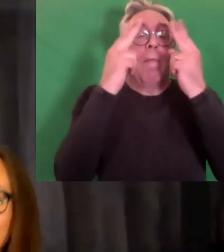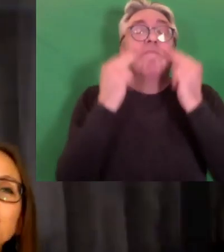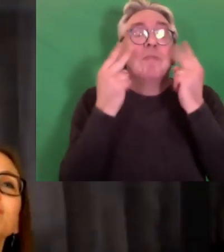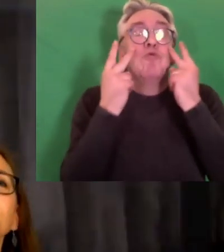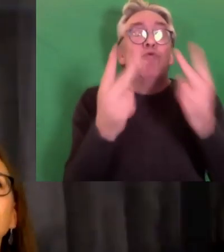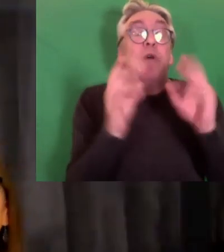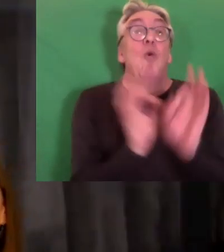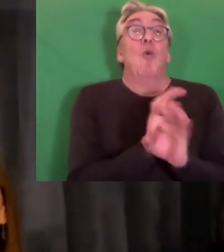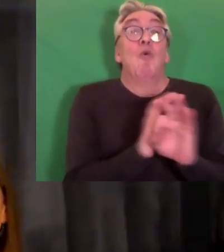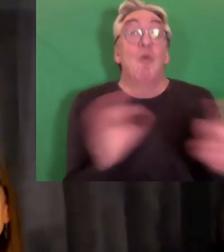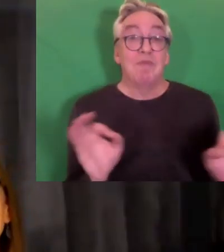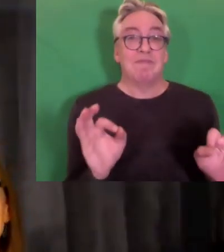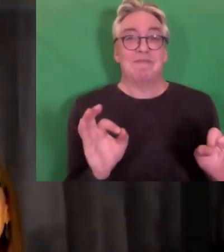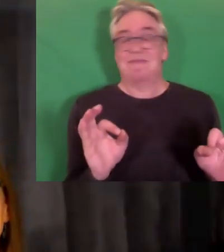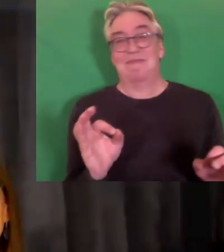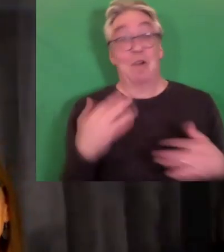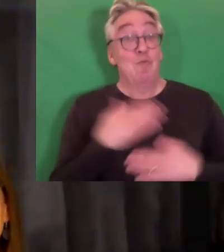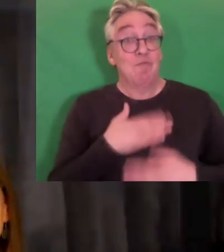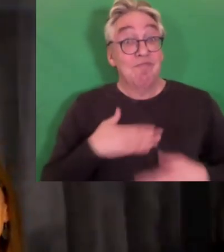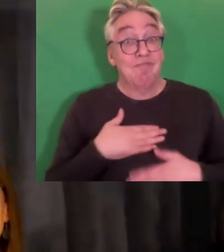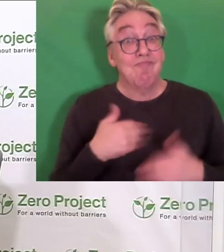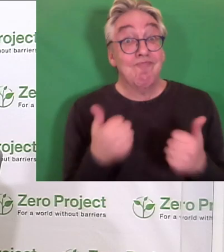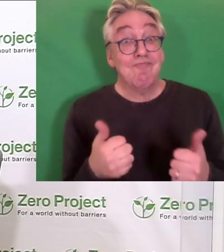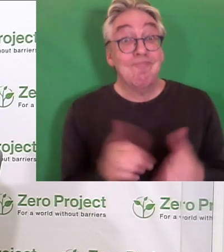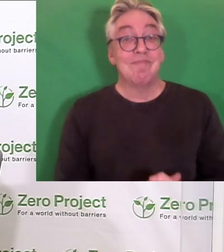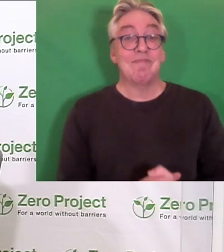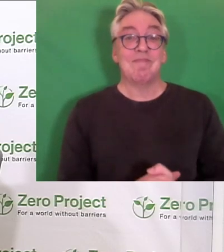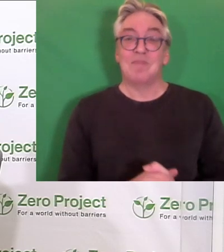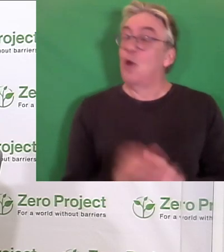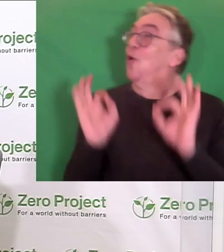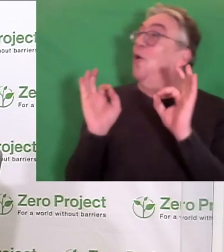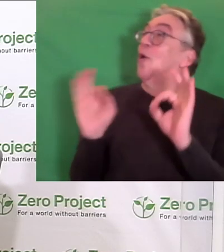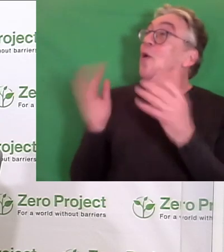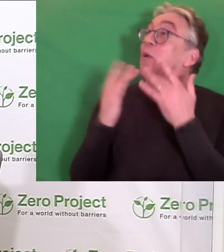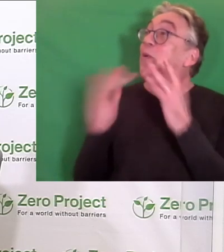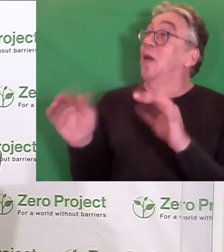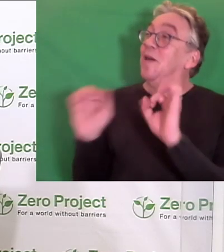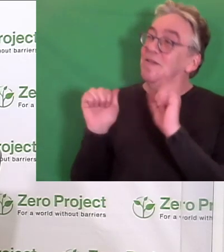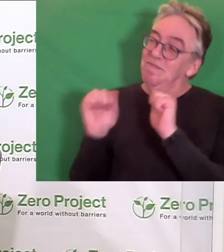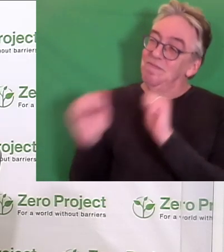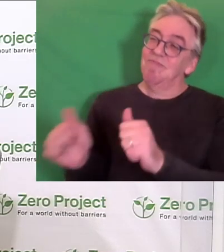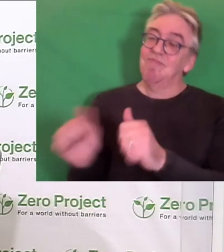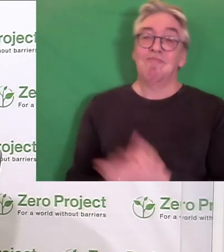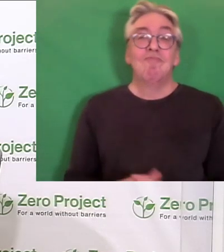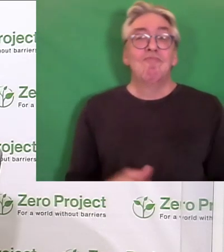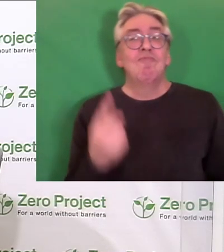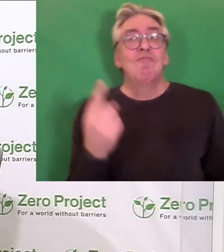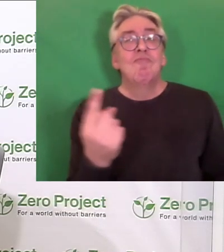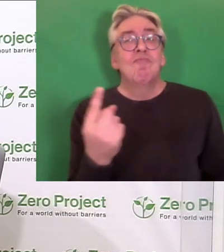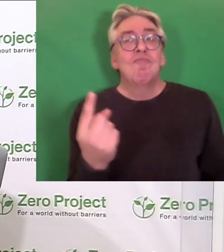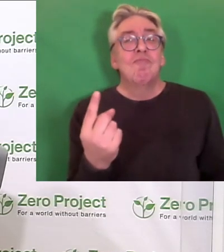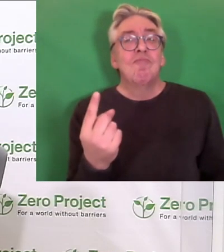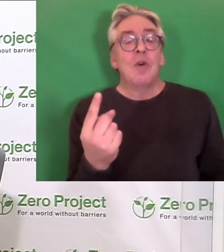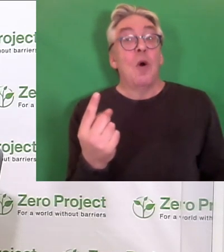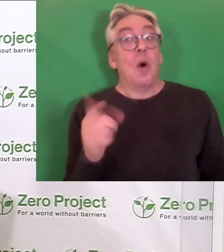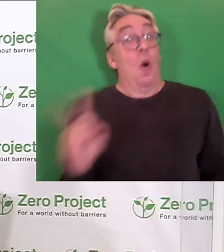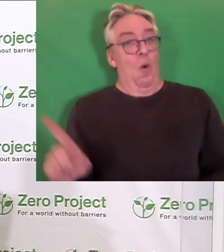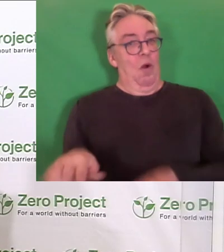so very good luck for it. And I just want we just have a question from the